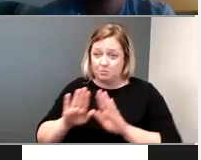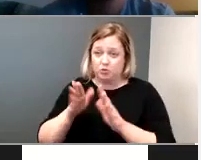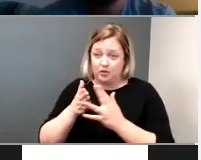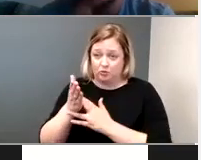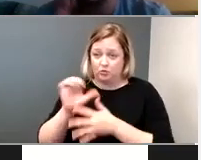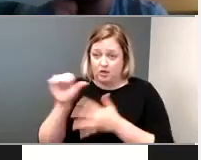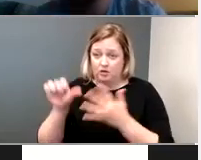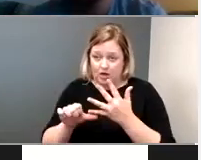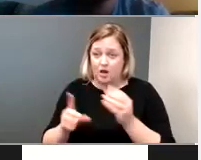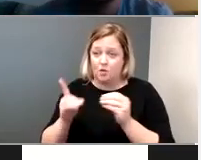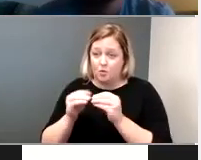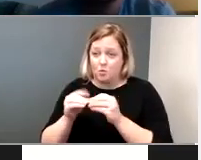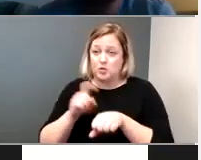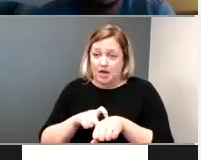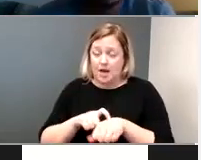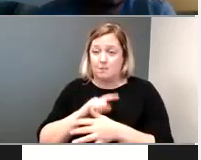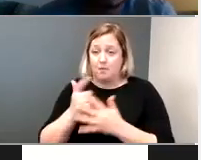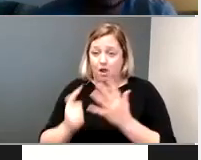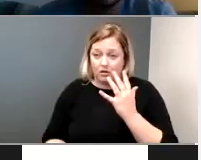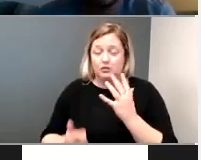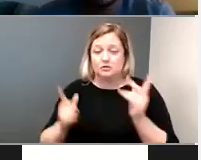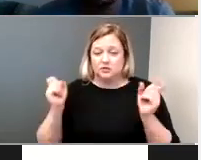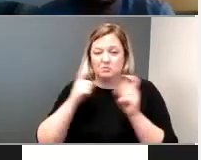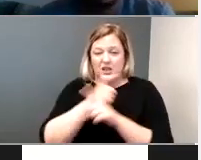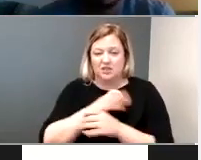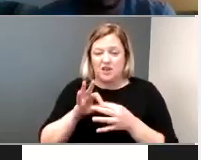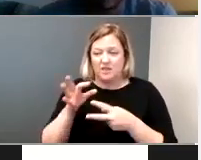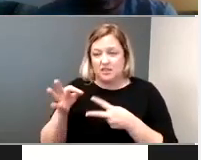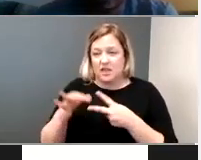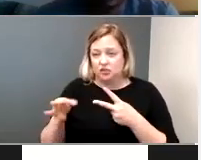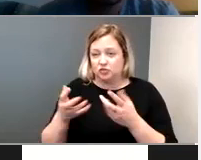time. The complexity of selection sort would become n log n.